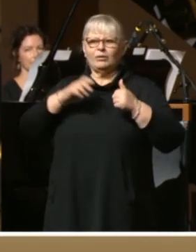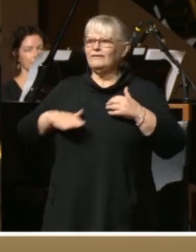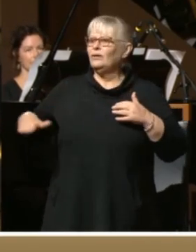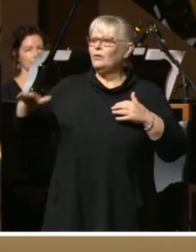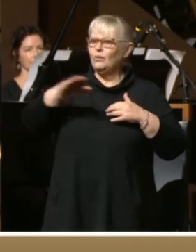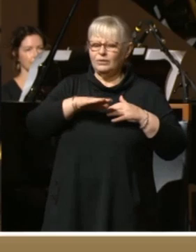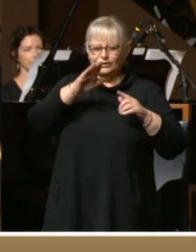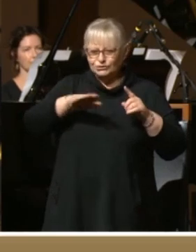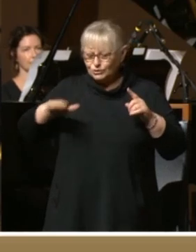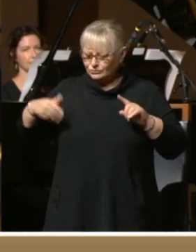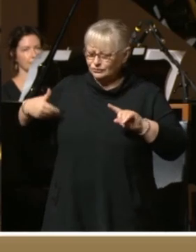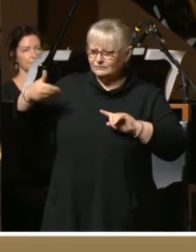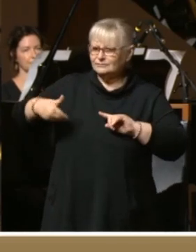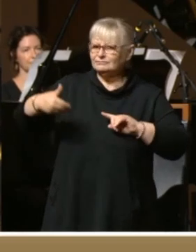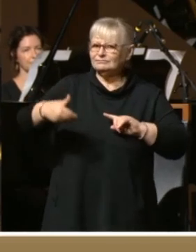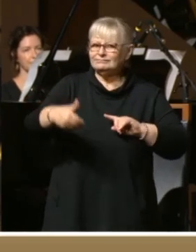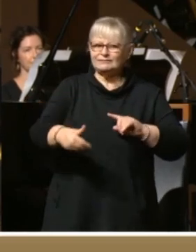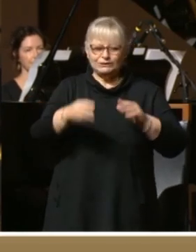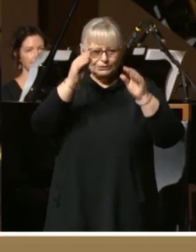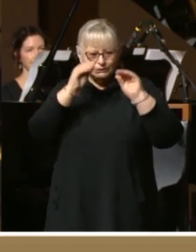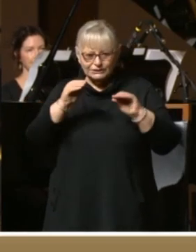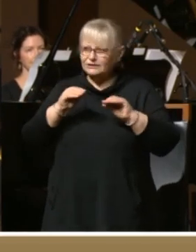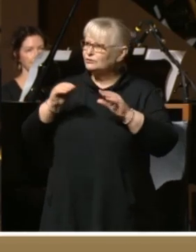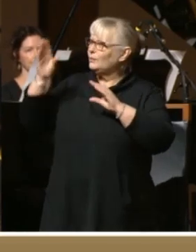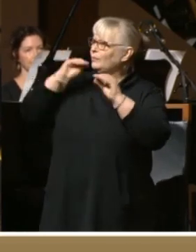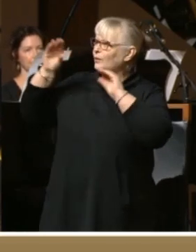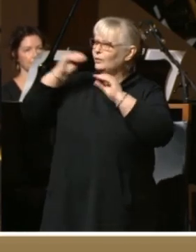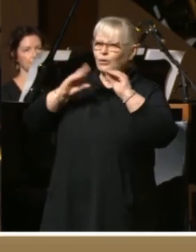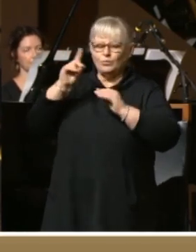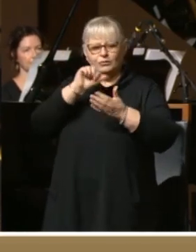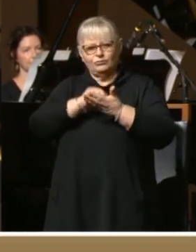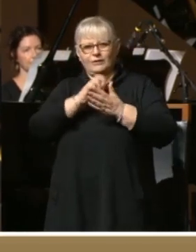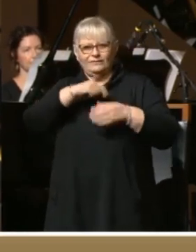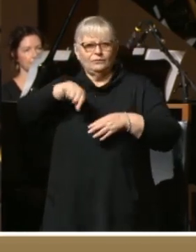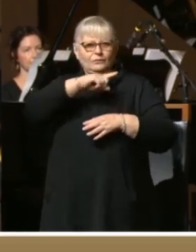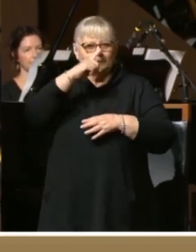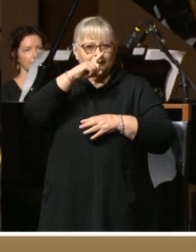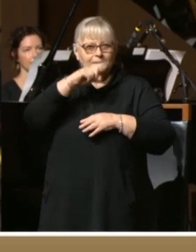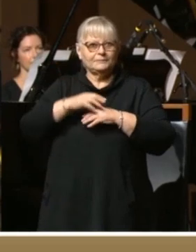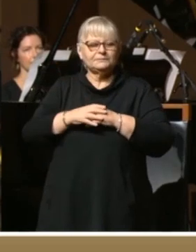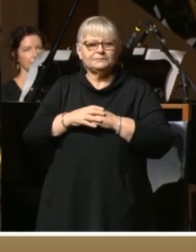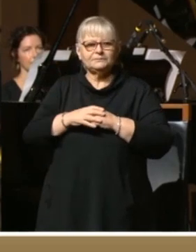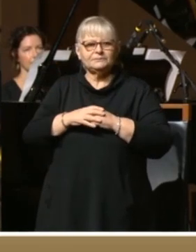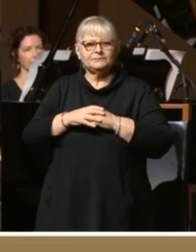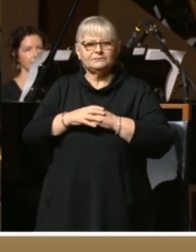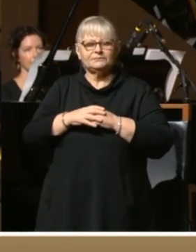our children, and we teach and learn what is right for our people.